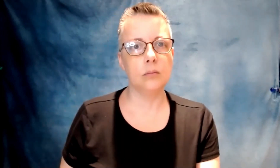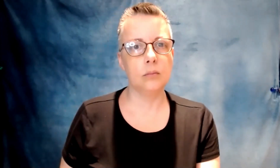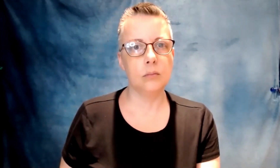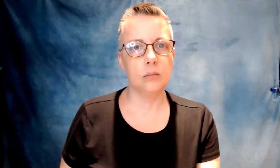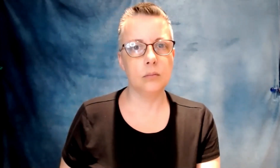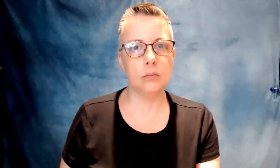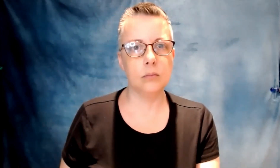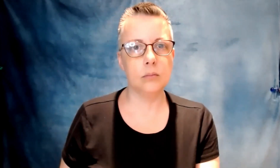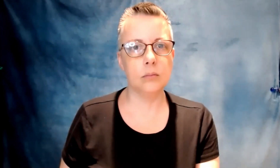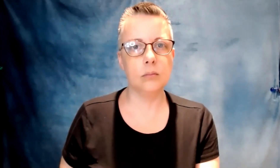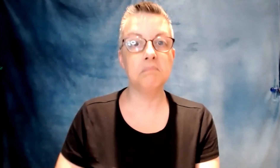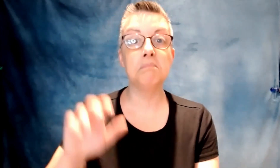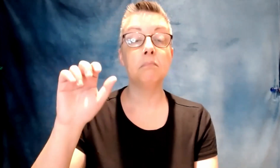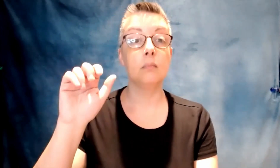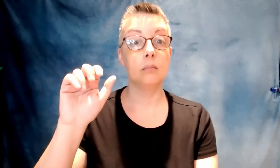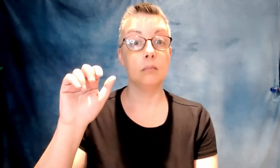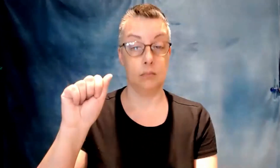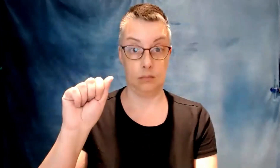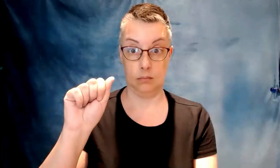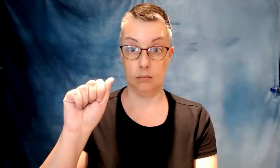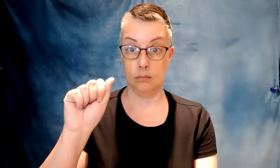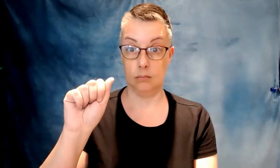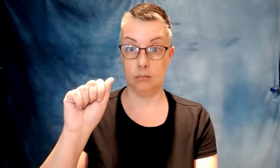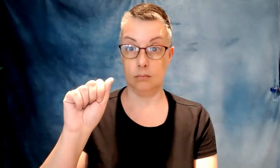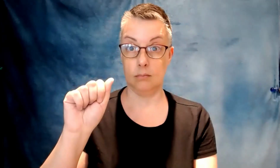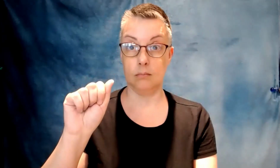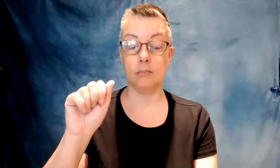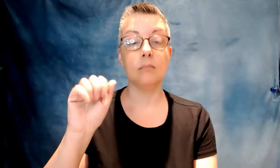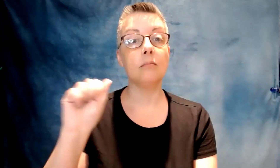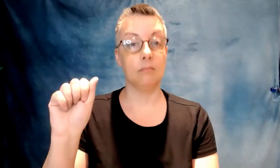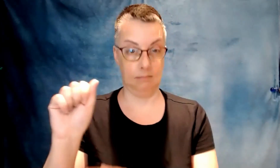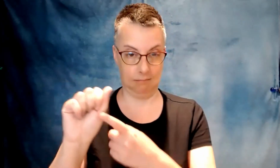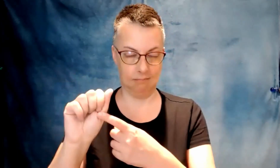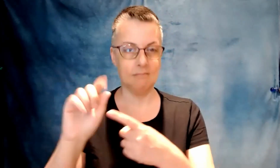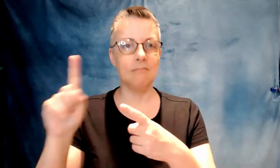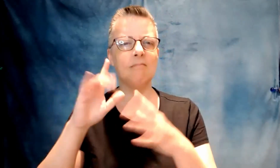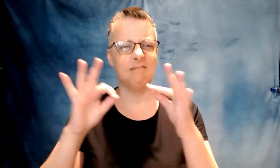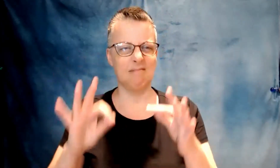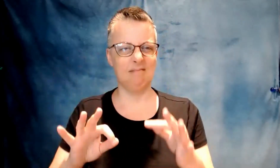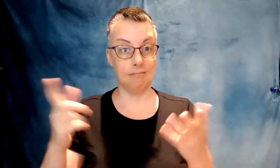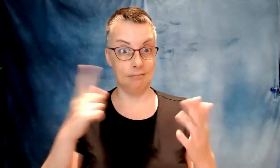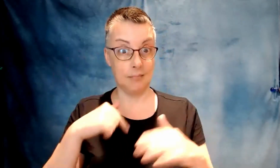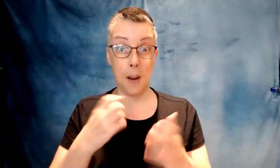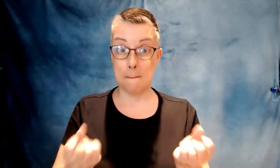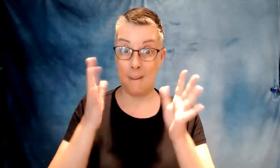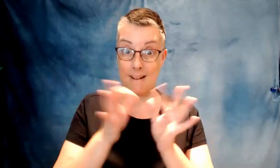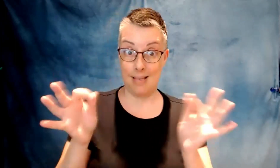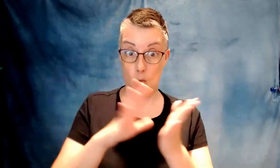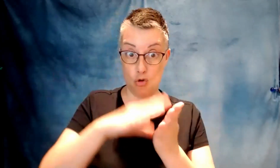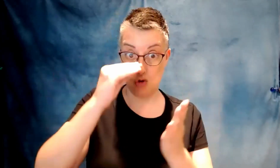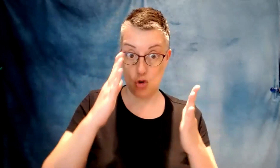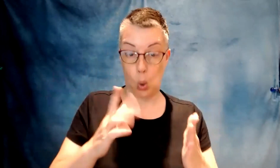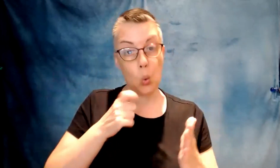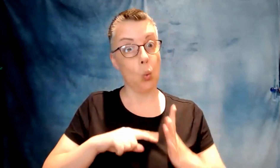I can start answering that. For me, multilingual learning is anyone who starts with their education